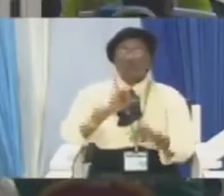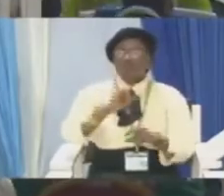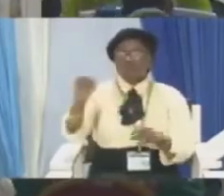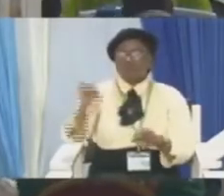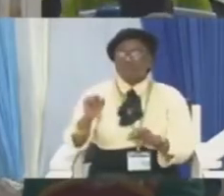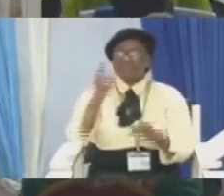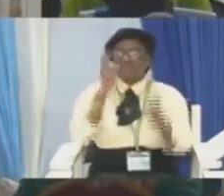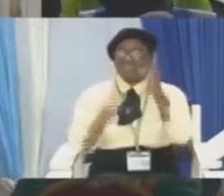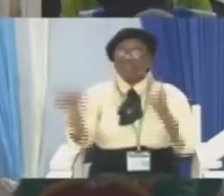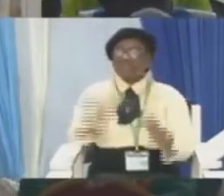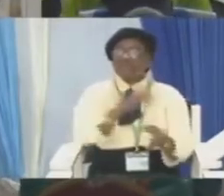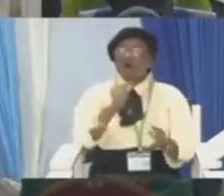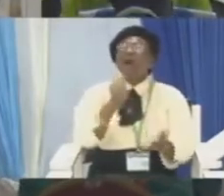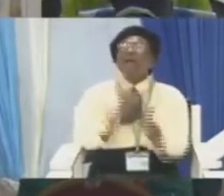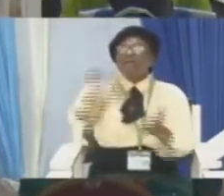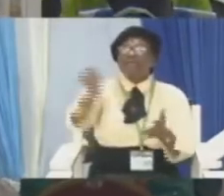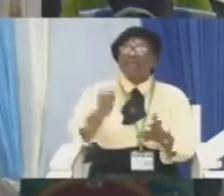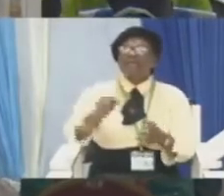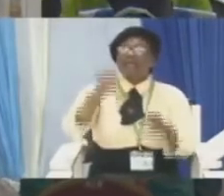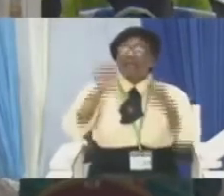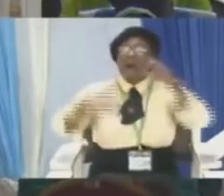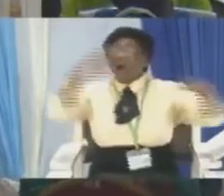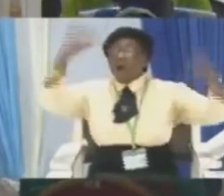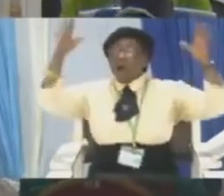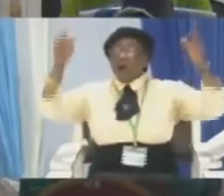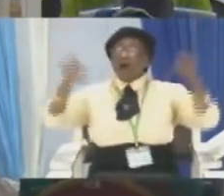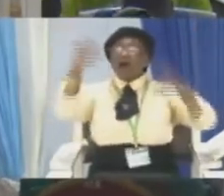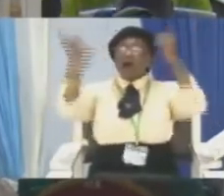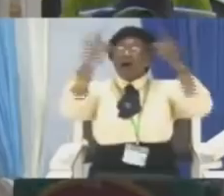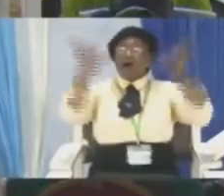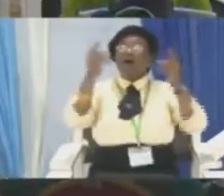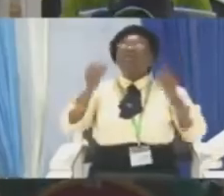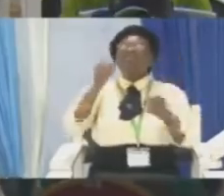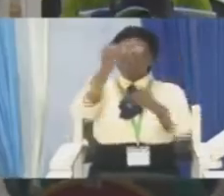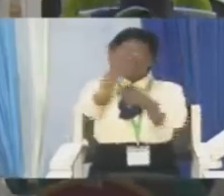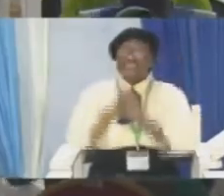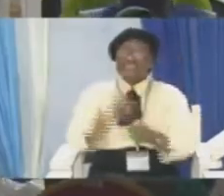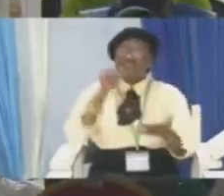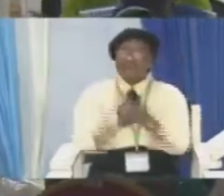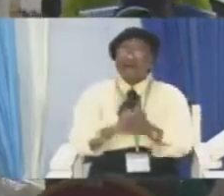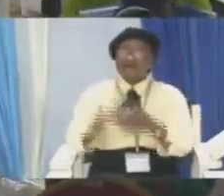If your amen can roar like thunder, receive that prophecy.